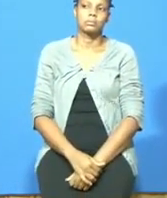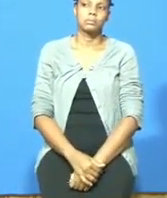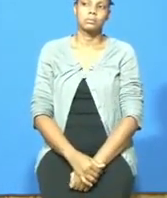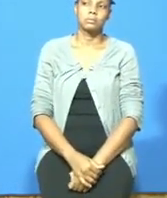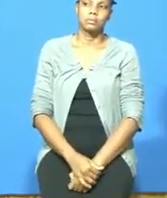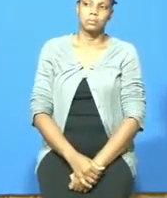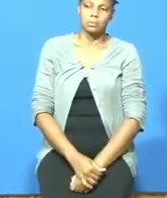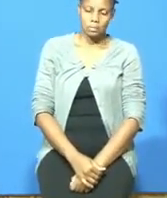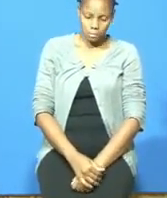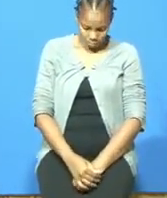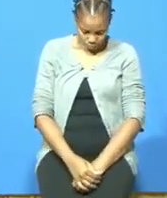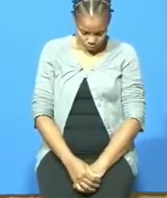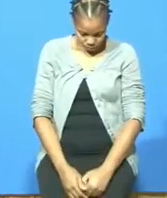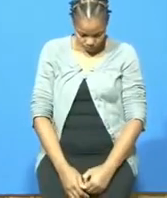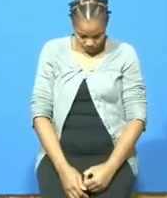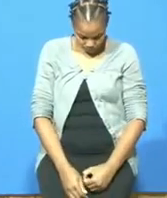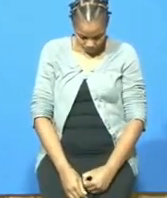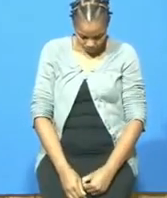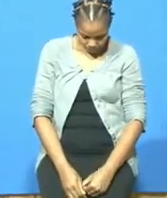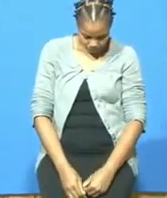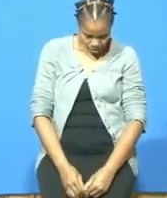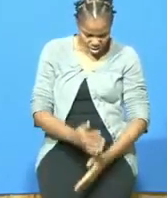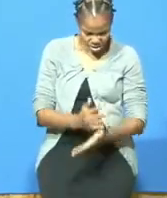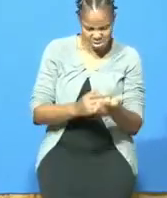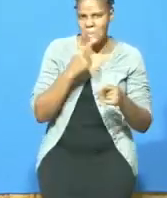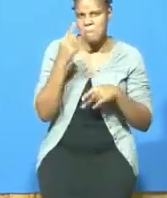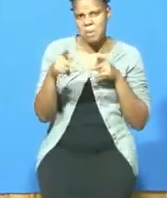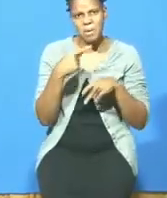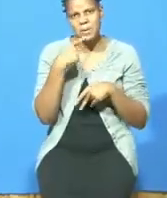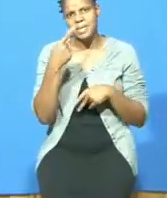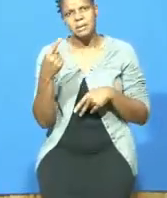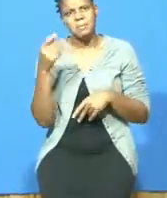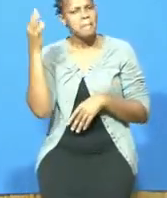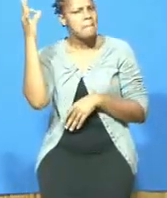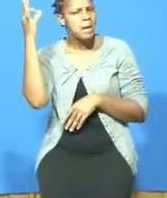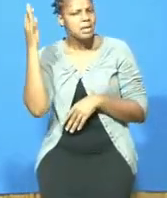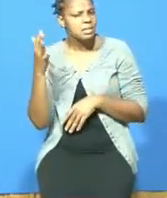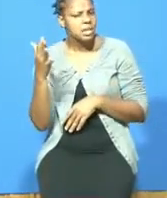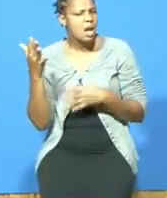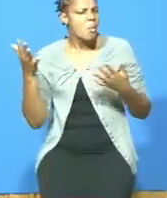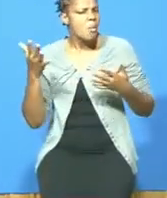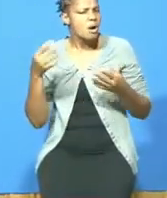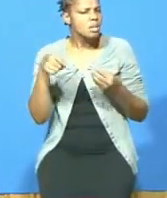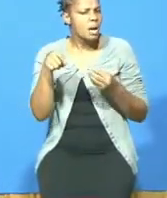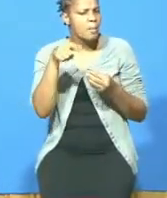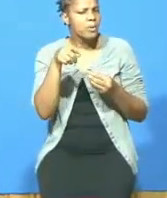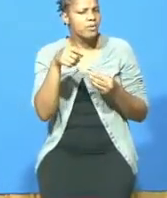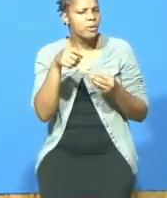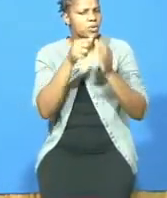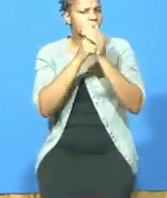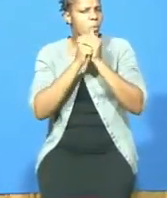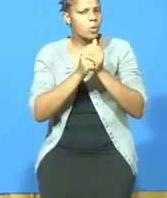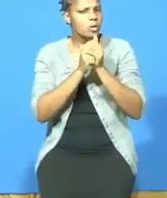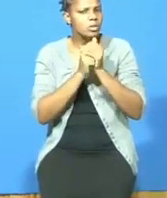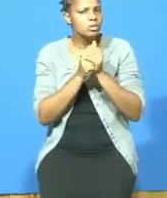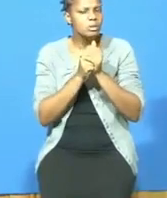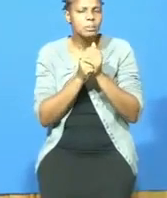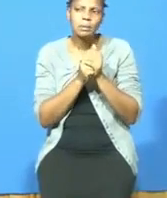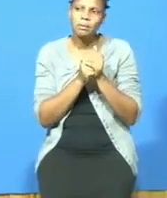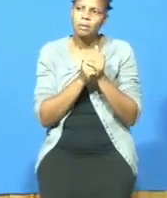And some people will say, then, Pastor, what about those who worship other than Sabbath?